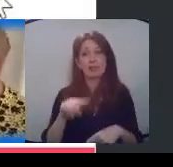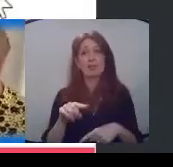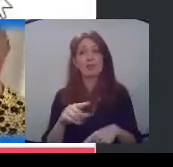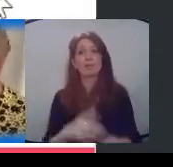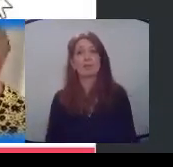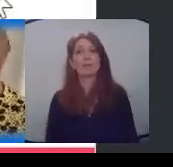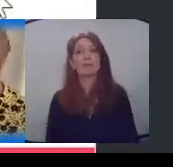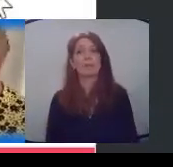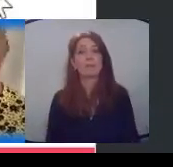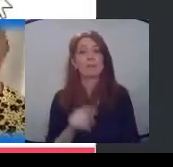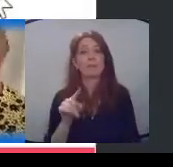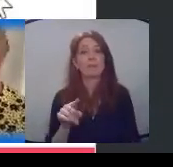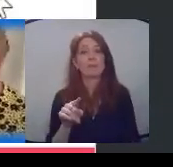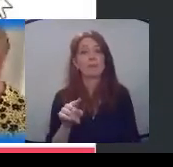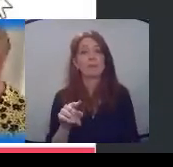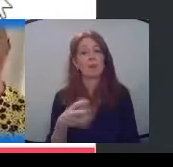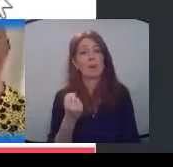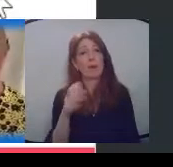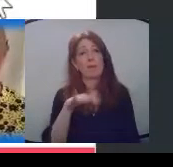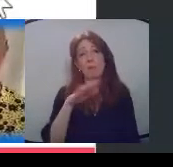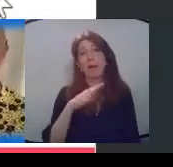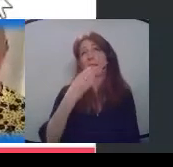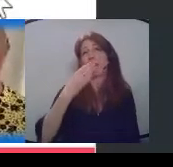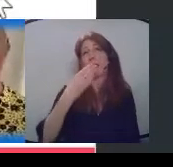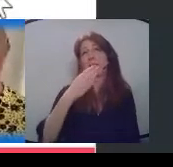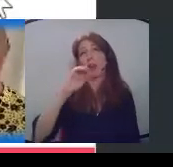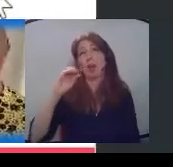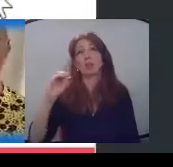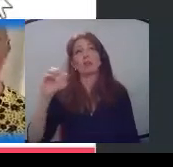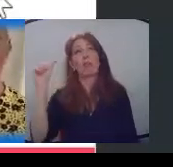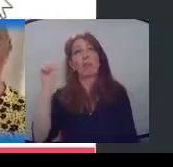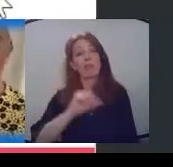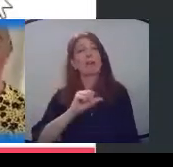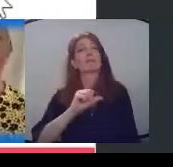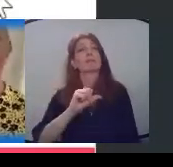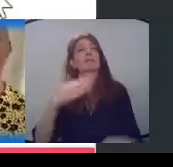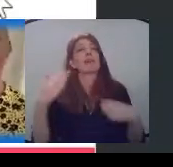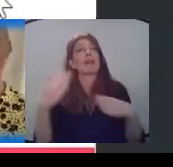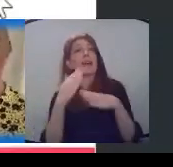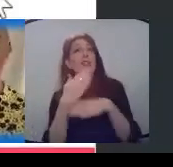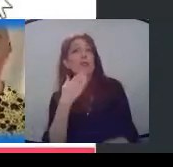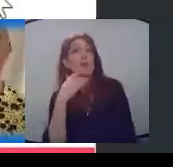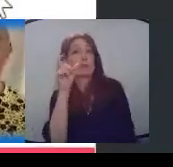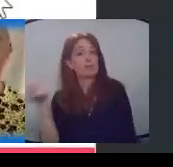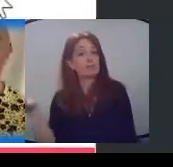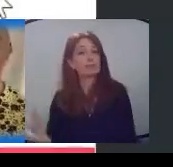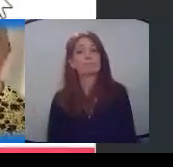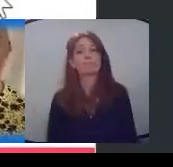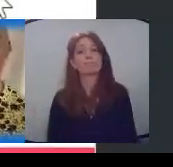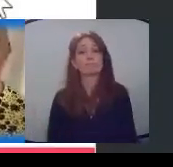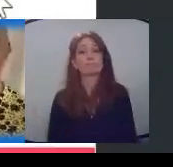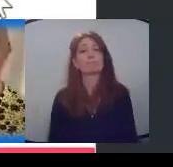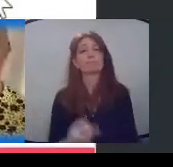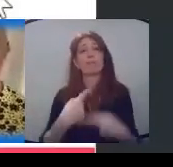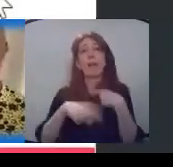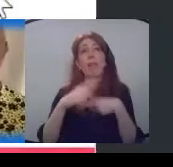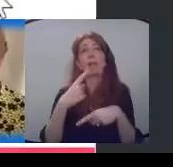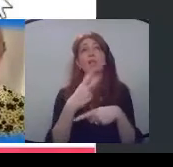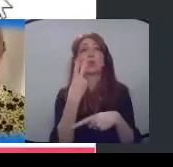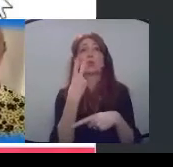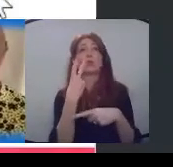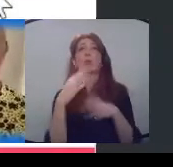based in Oslo, Norway. We have about 900,000 now monthly active users. And last year, 2 million events were